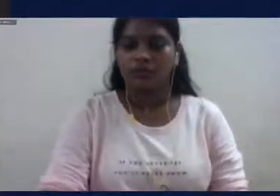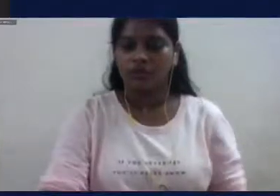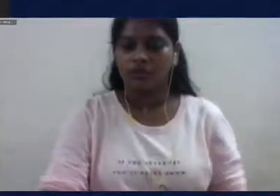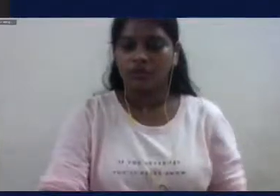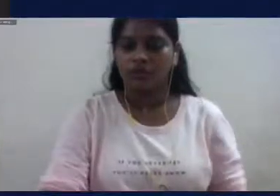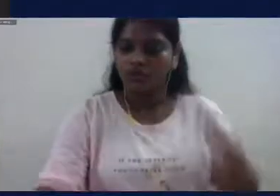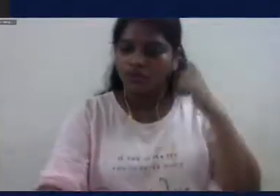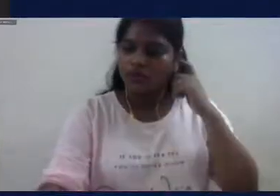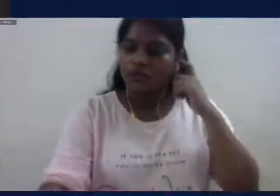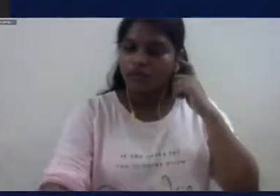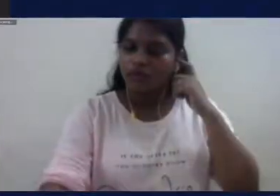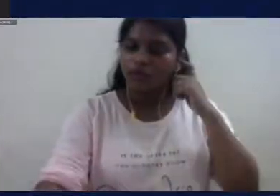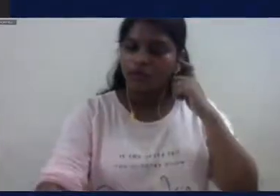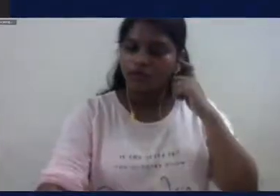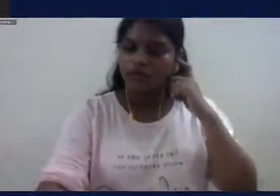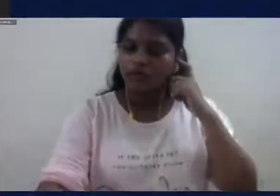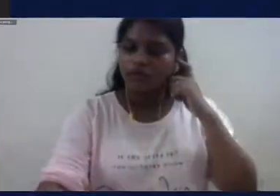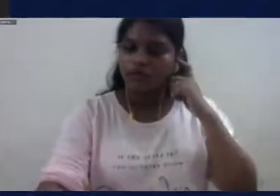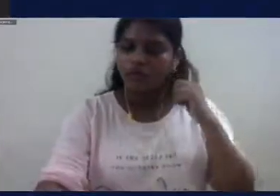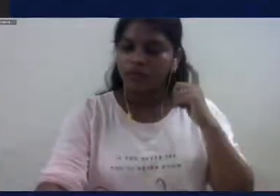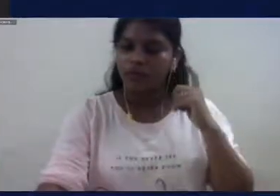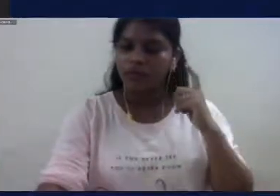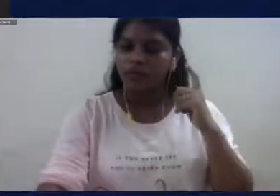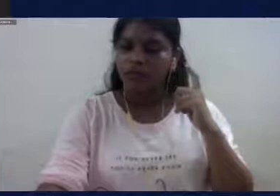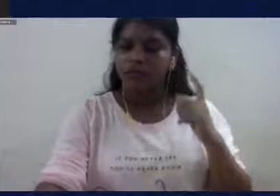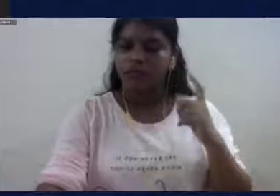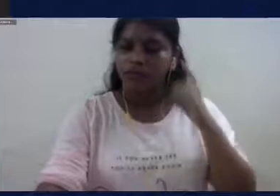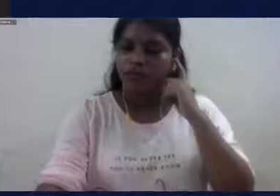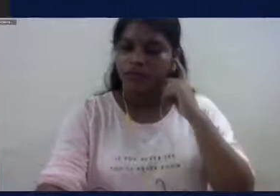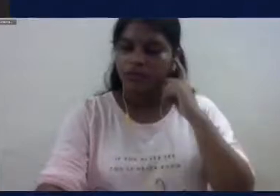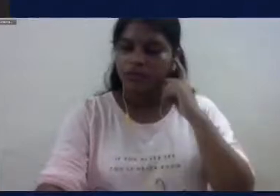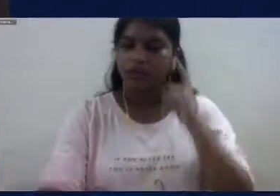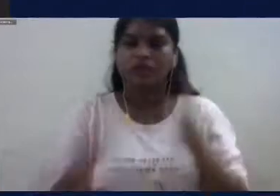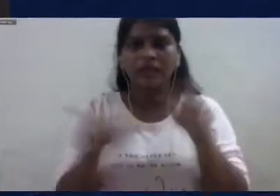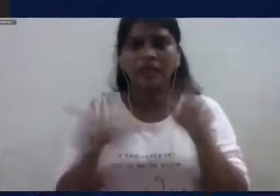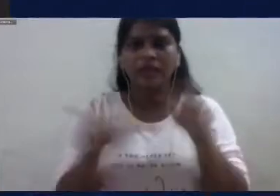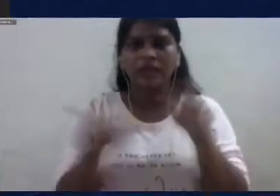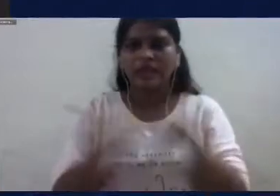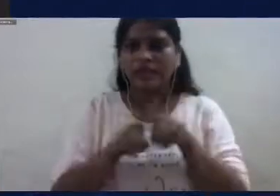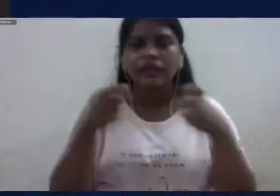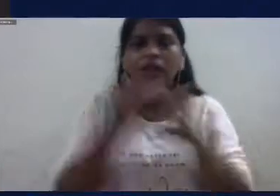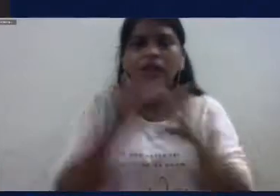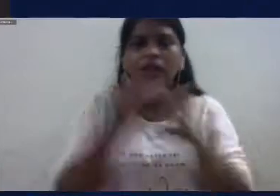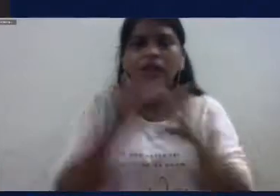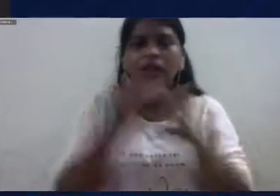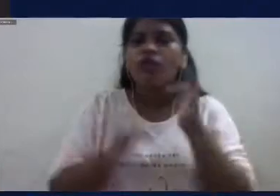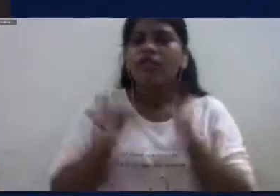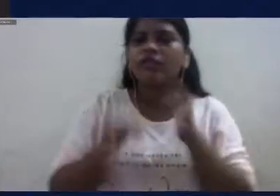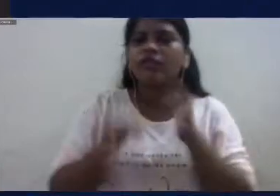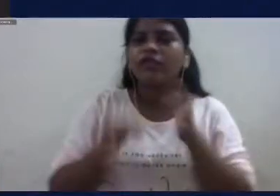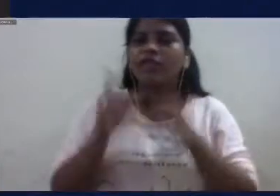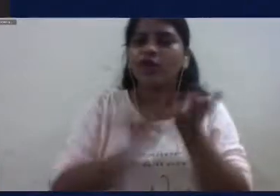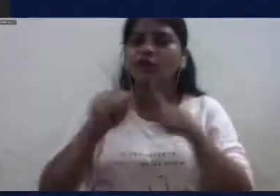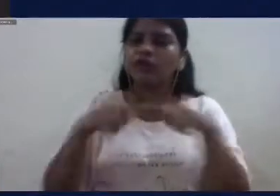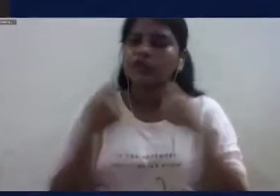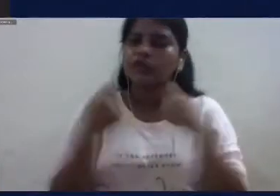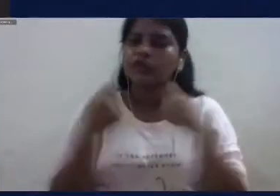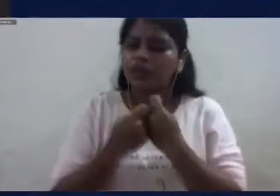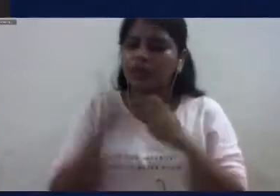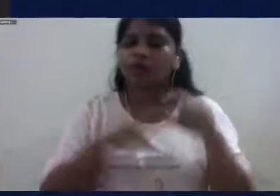So this is what the last sentence is pretty much summarizes. What if technology was in your team? And